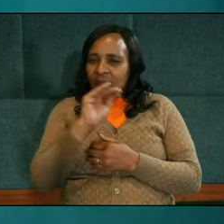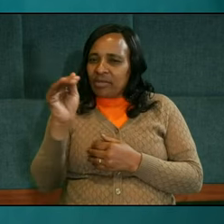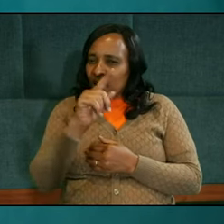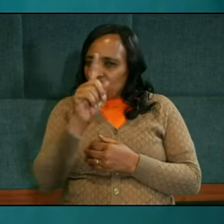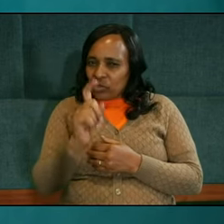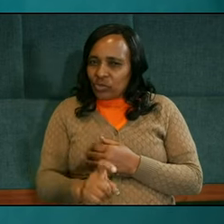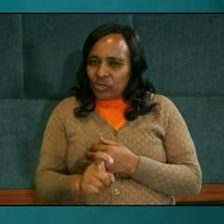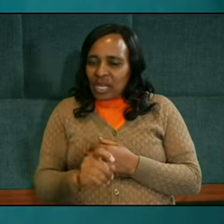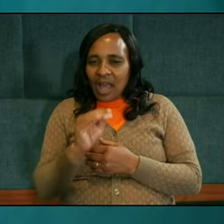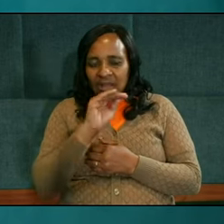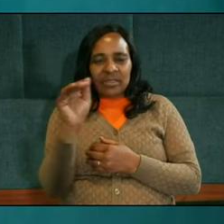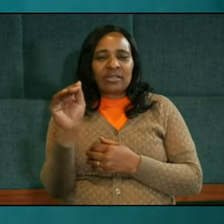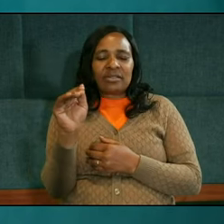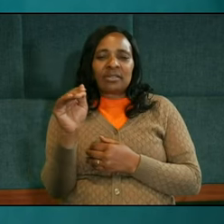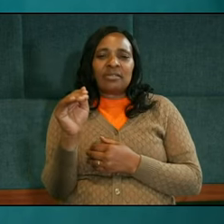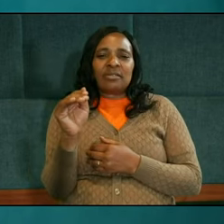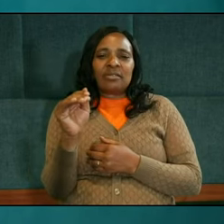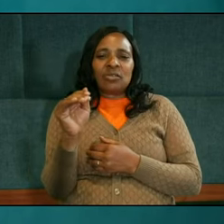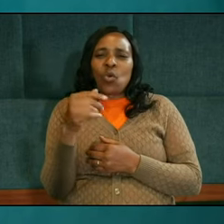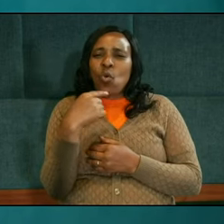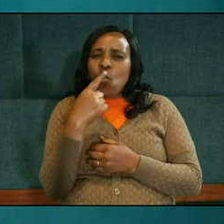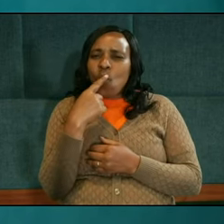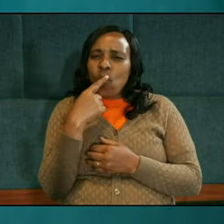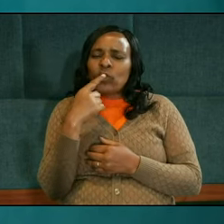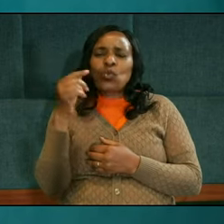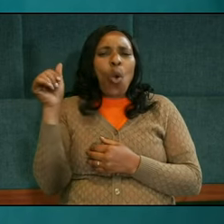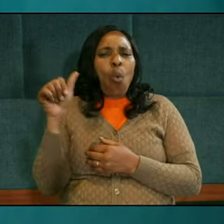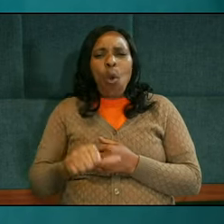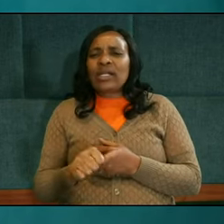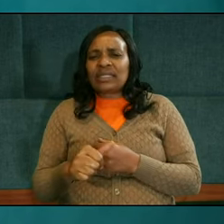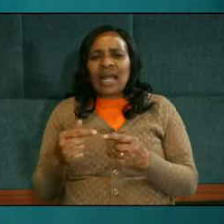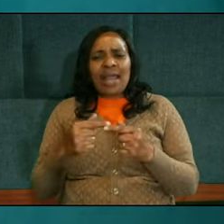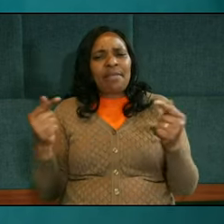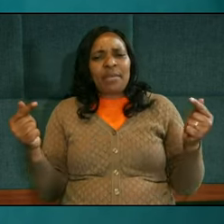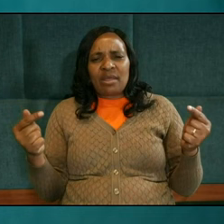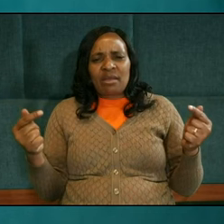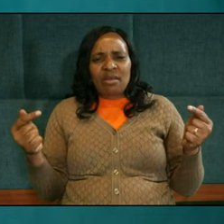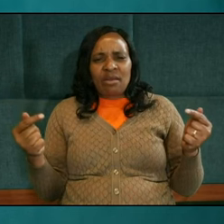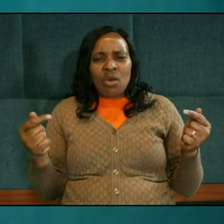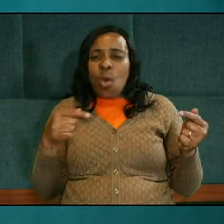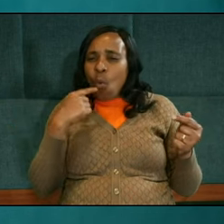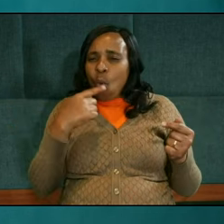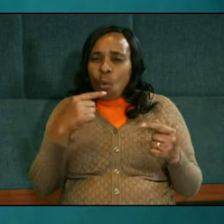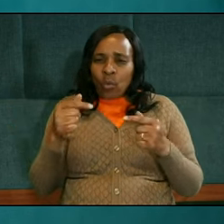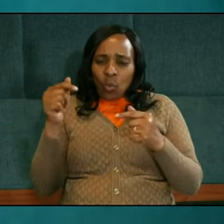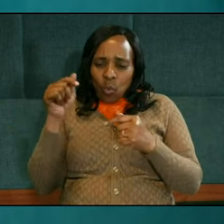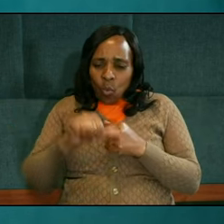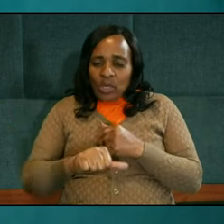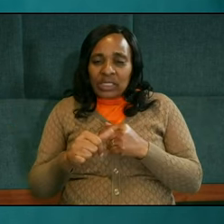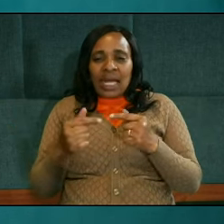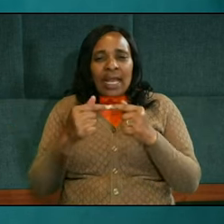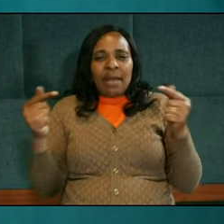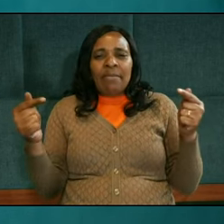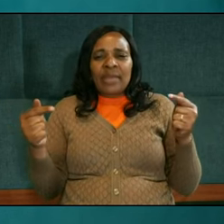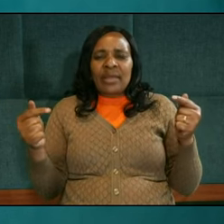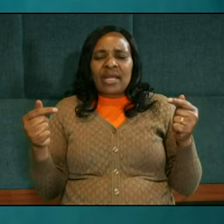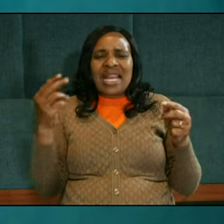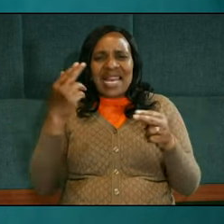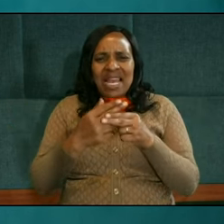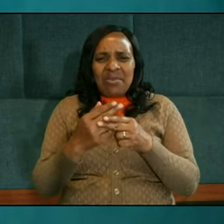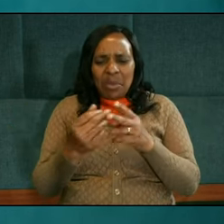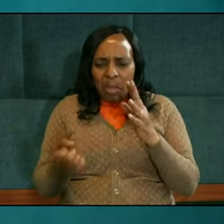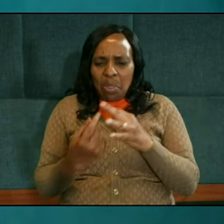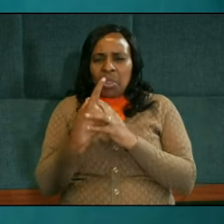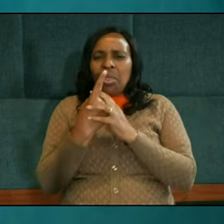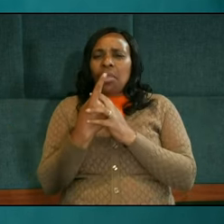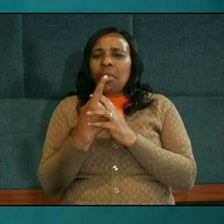asked, who is your worst enemy? Like, who is the enemy when even their name comes